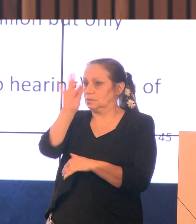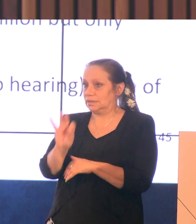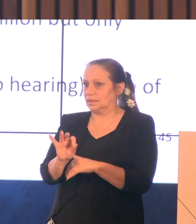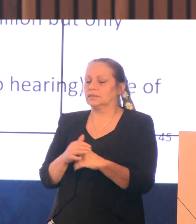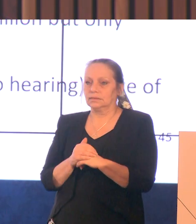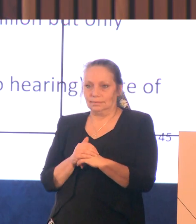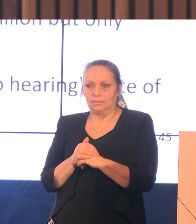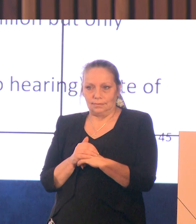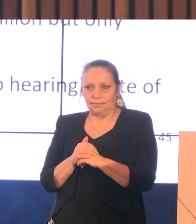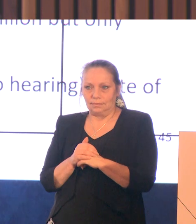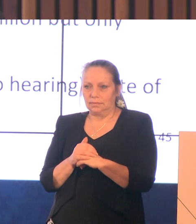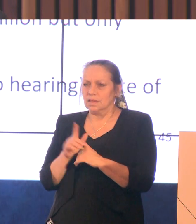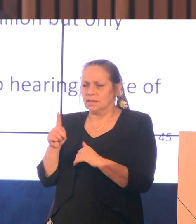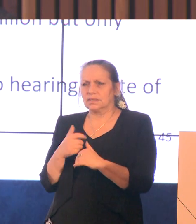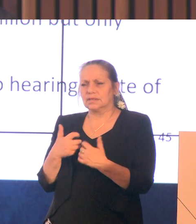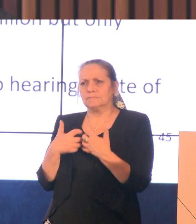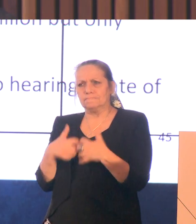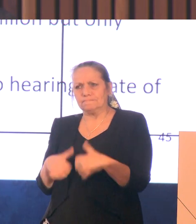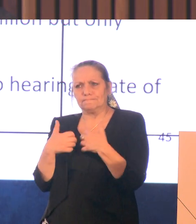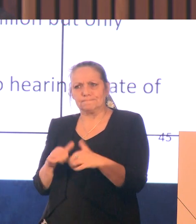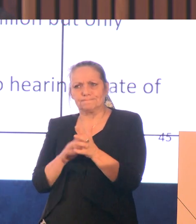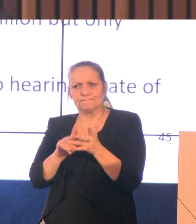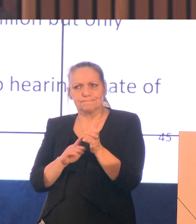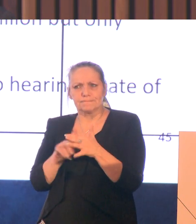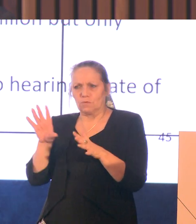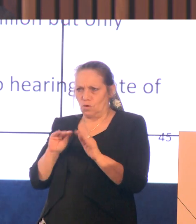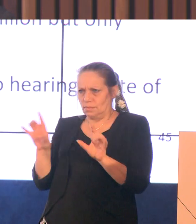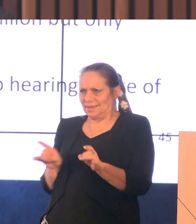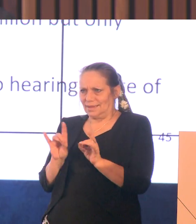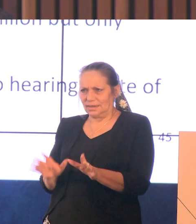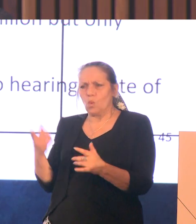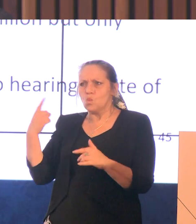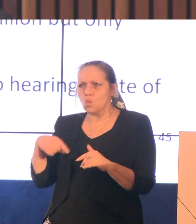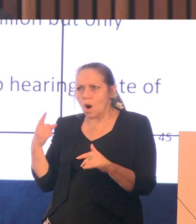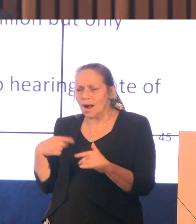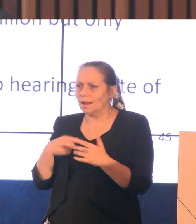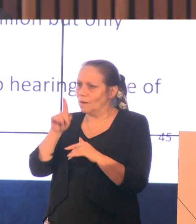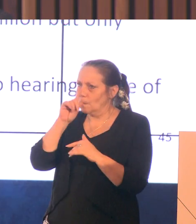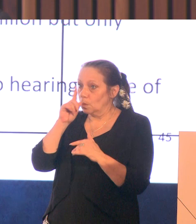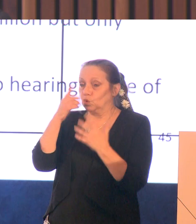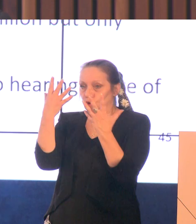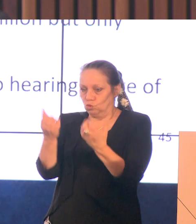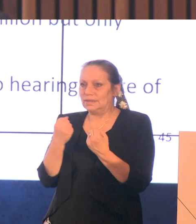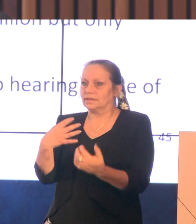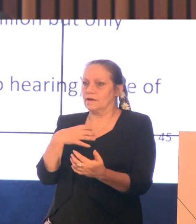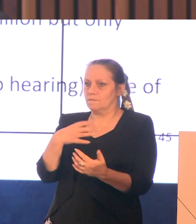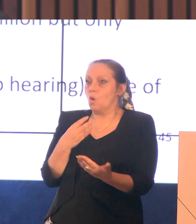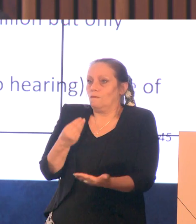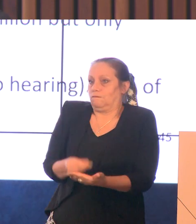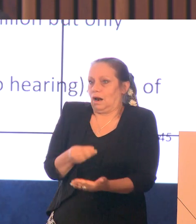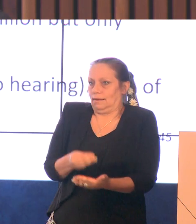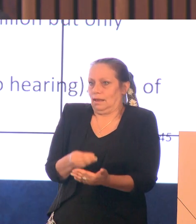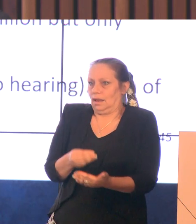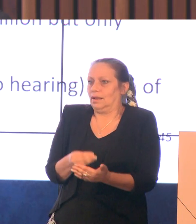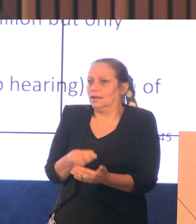been one of the great conundrums of the scheme since its inception. Why is it that people receive much more funding